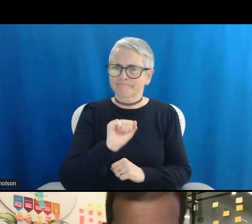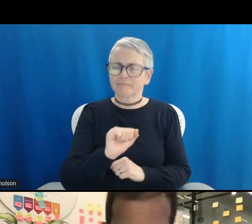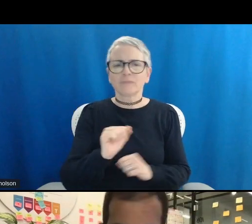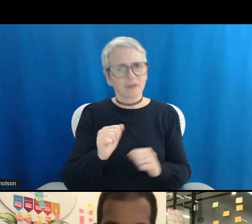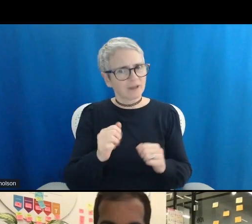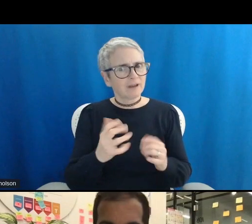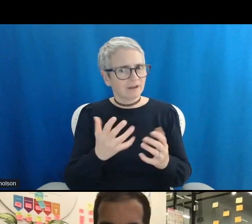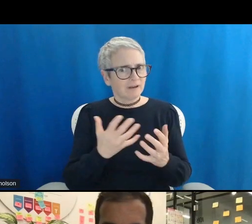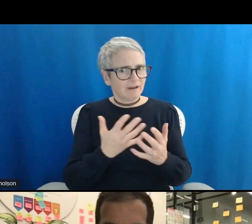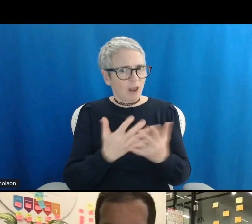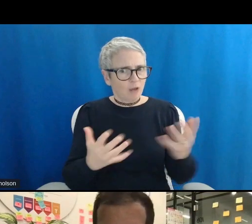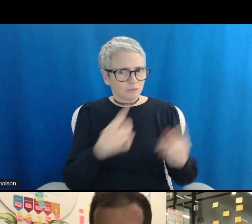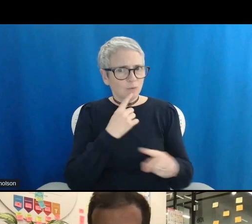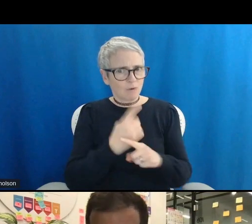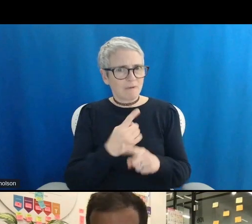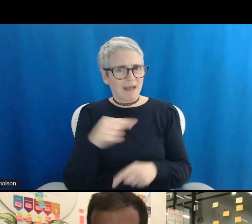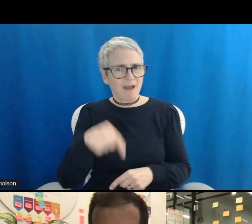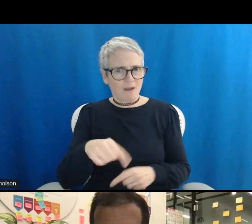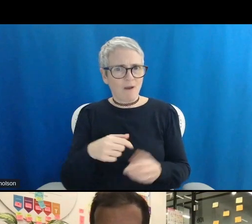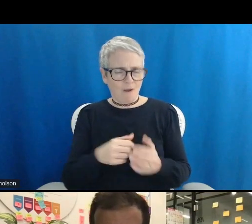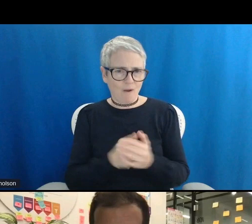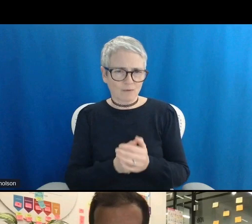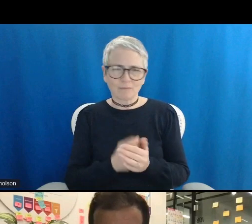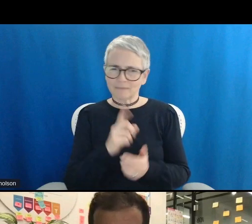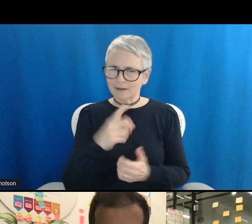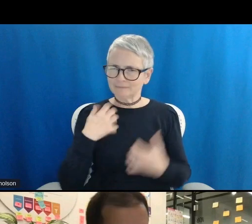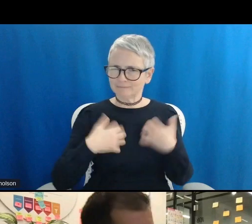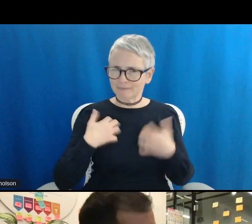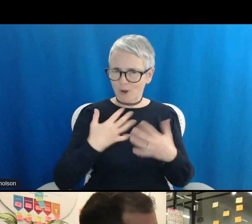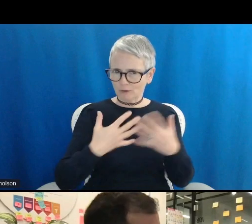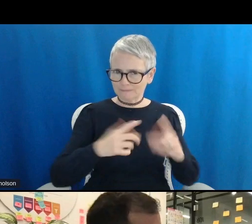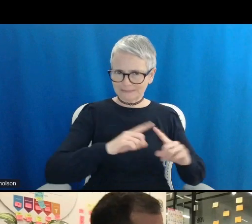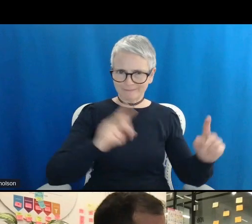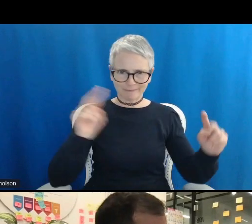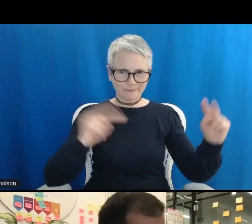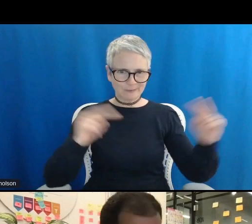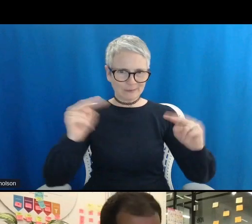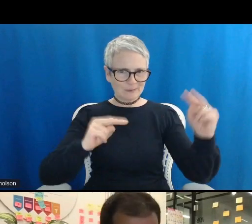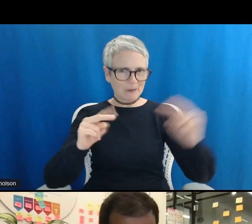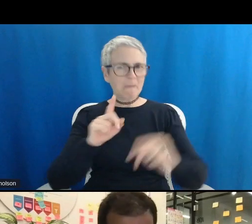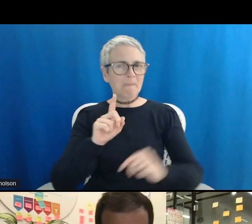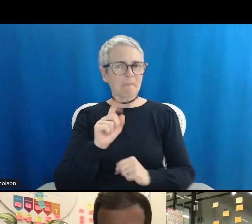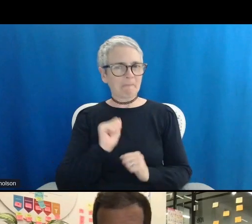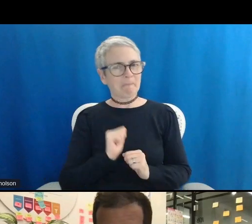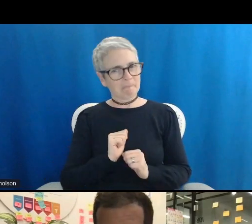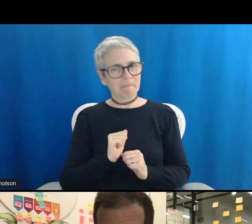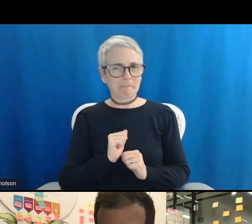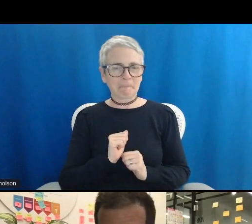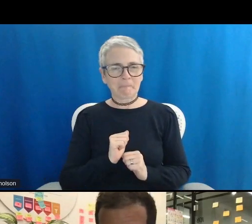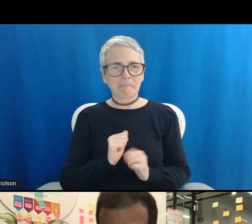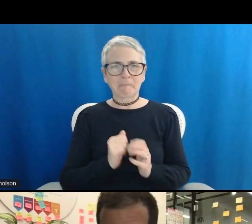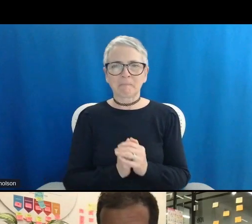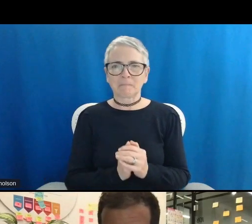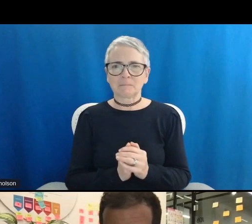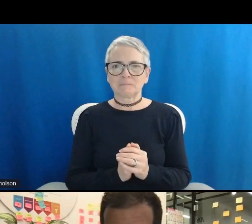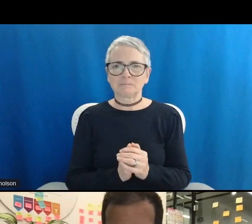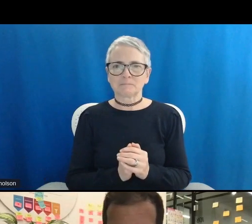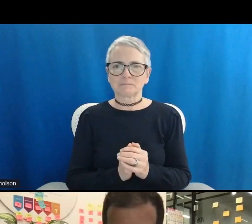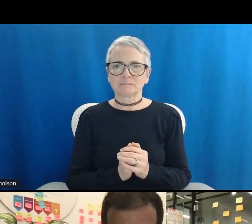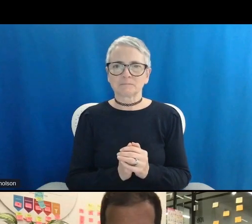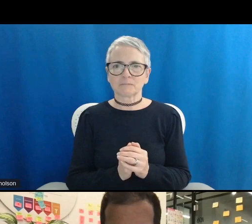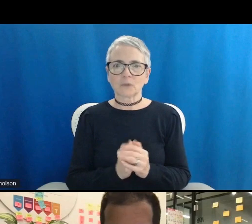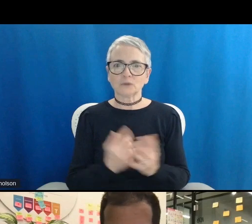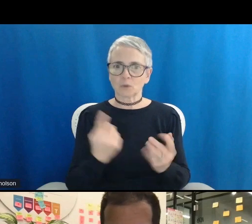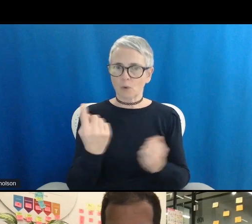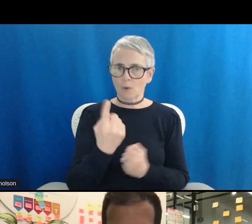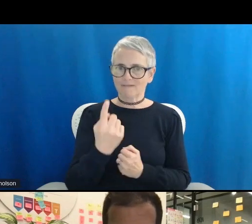lots of people have many different opinions on this topic, and so we'll really value, obviously, for people that are listening